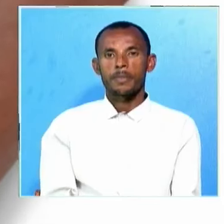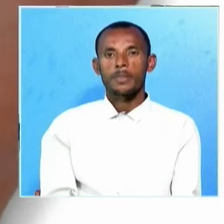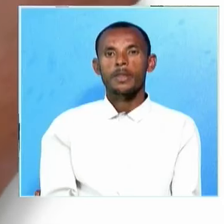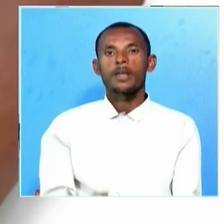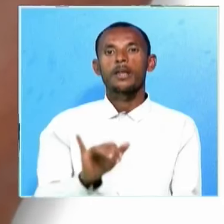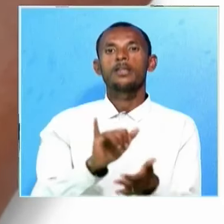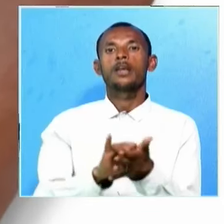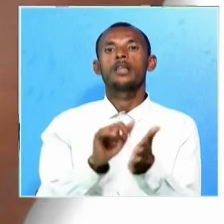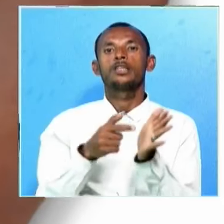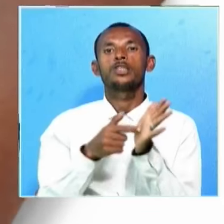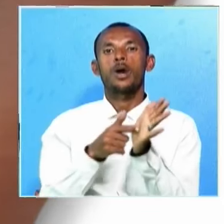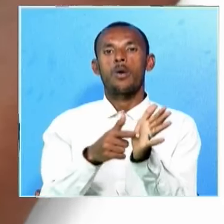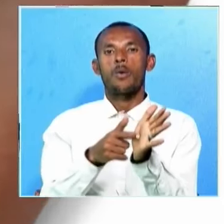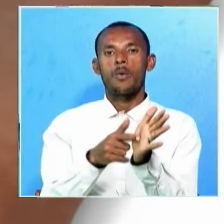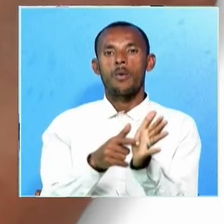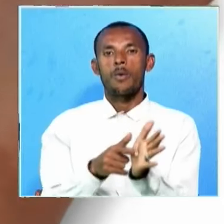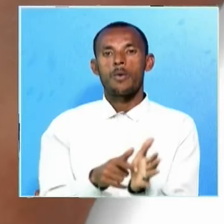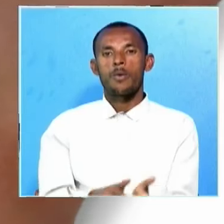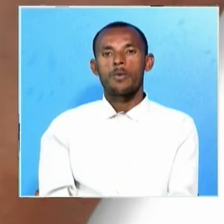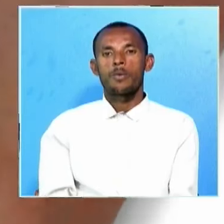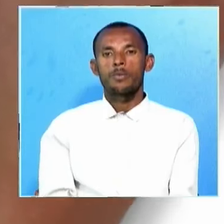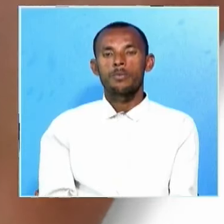that shows